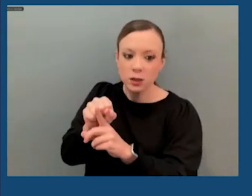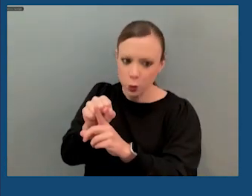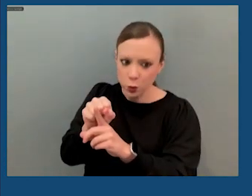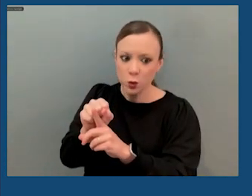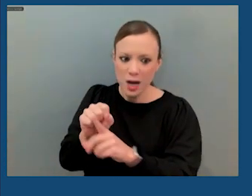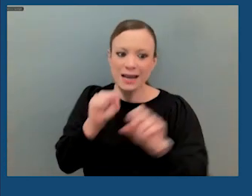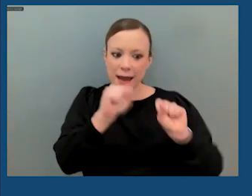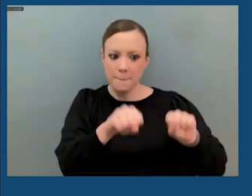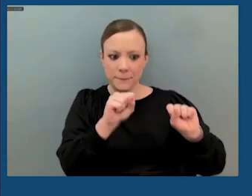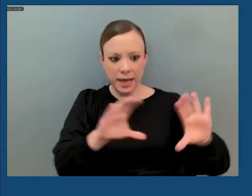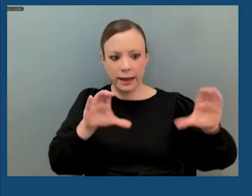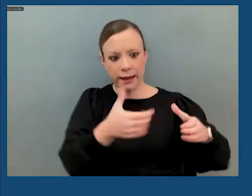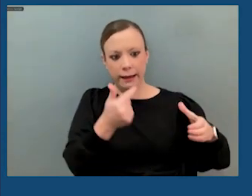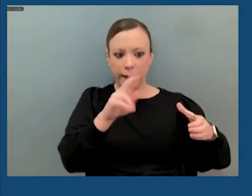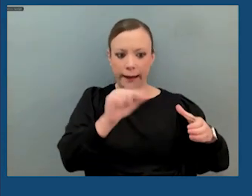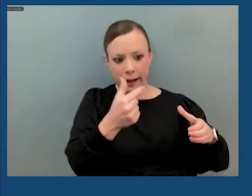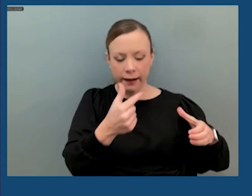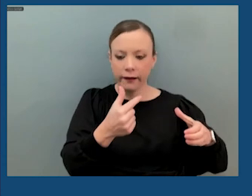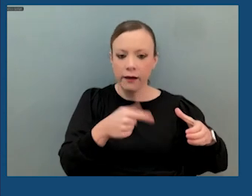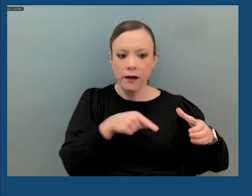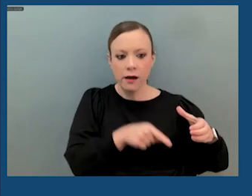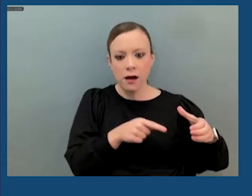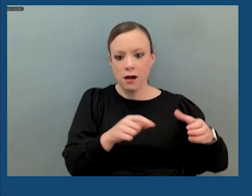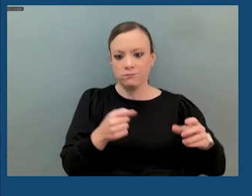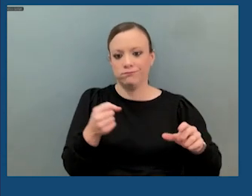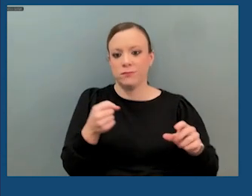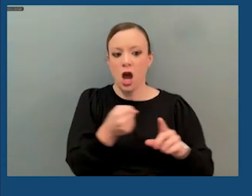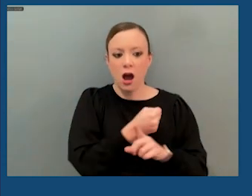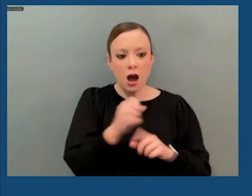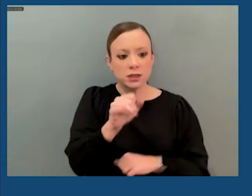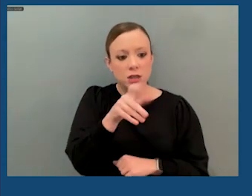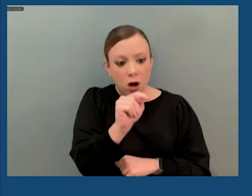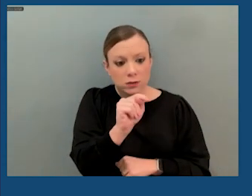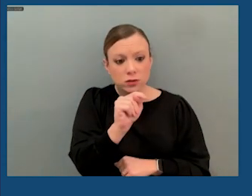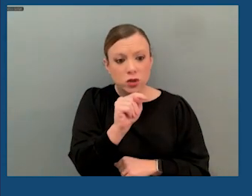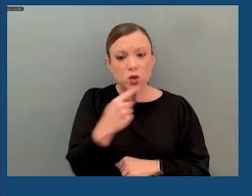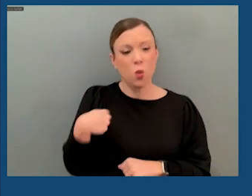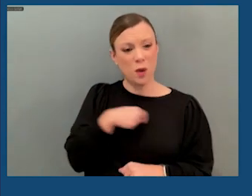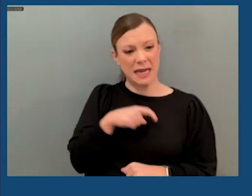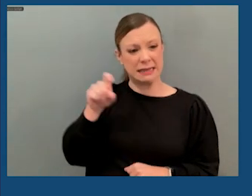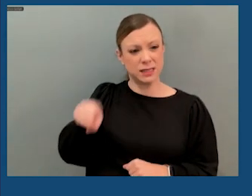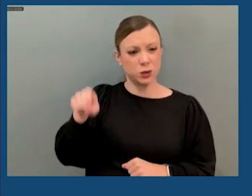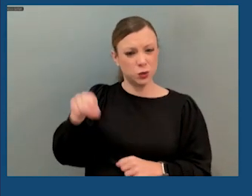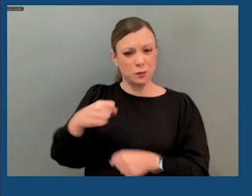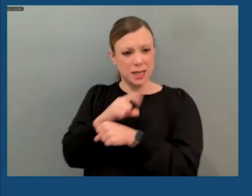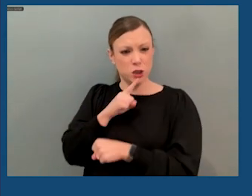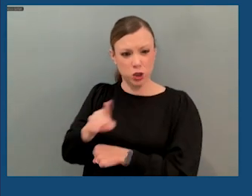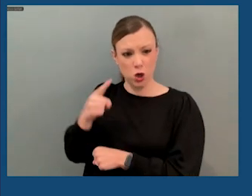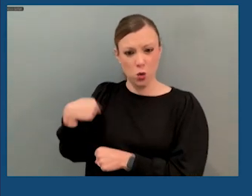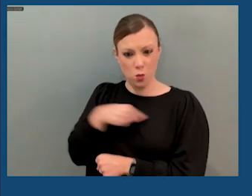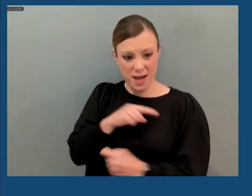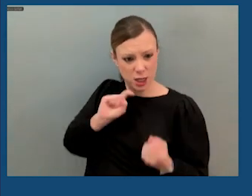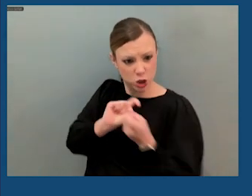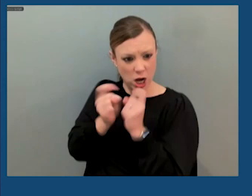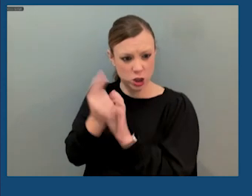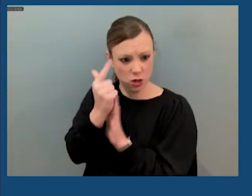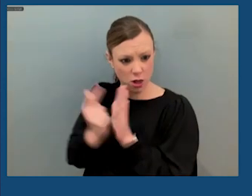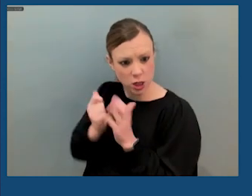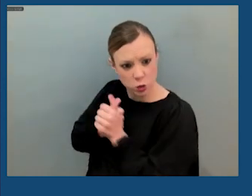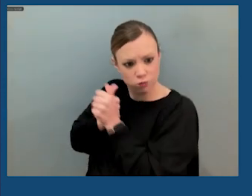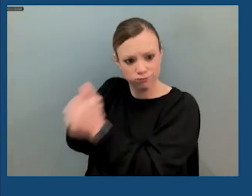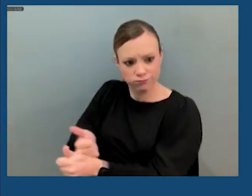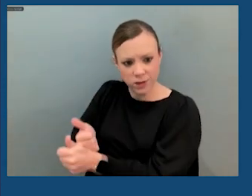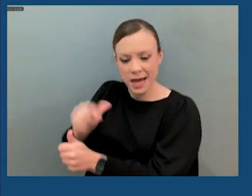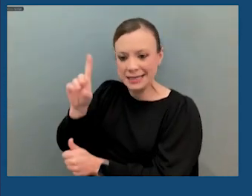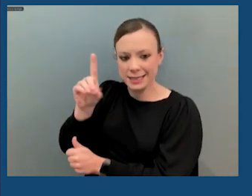that our district attorneys are asking for and helped us come up with this language. We have to make these changes. And we have the prosecutors and the